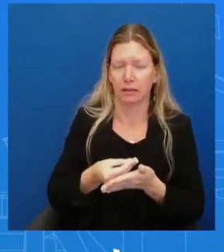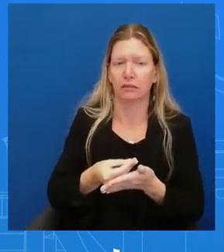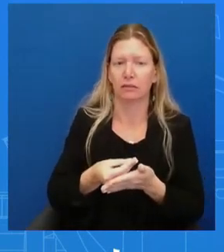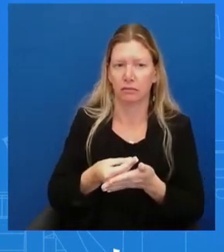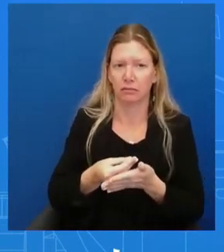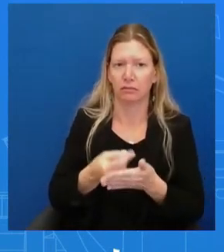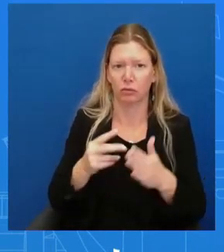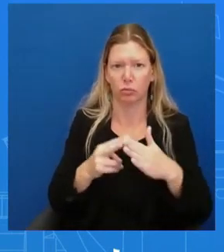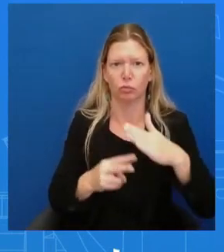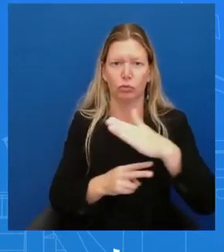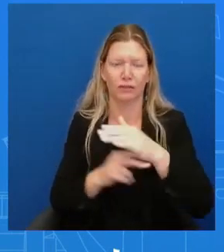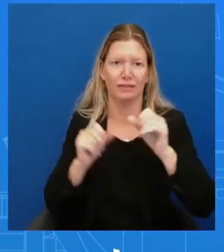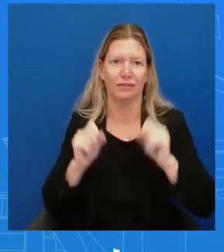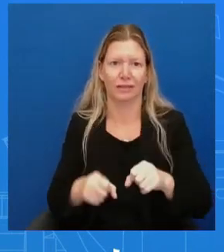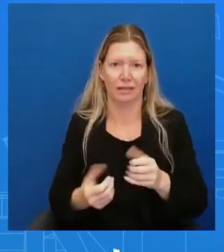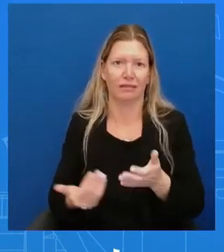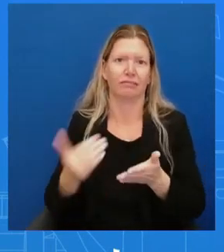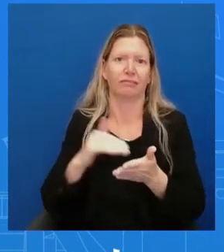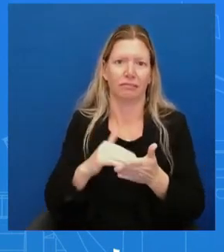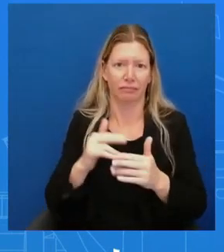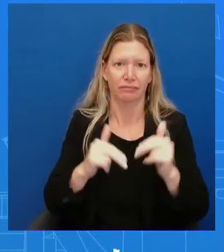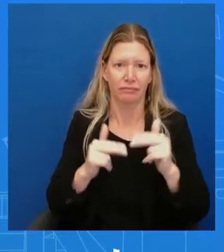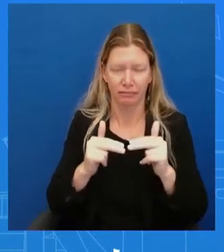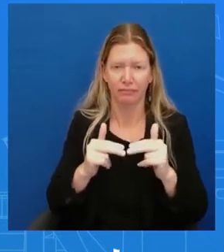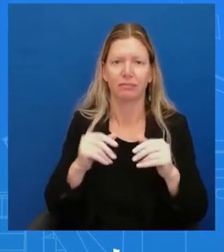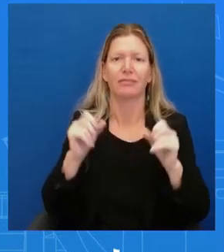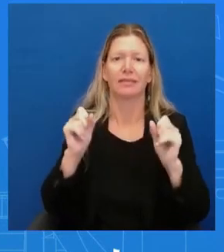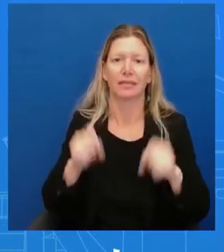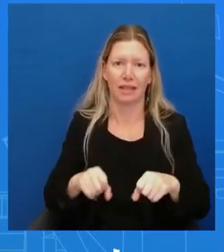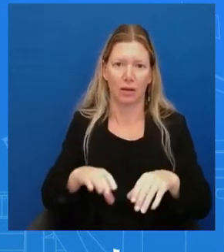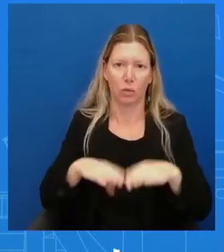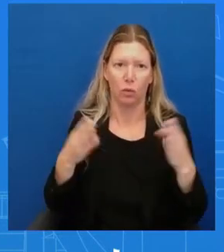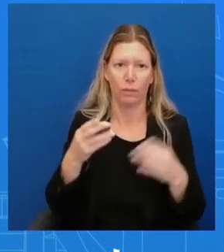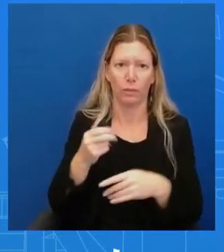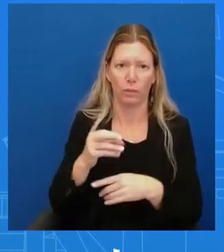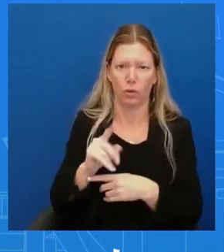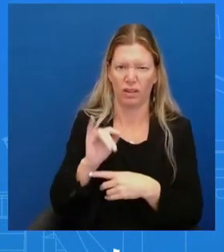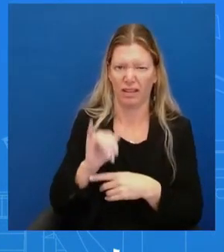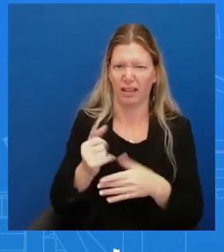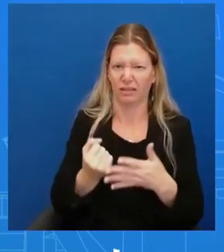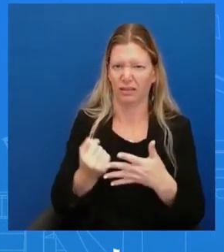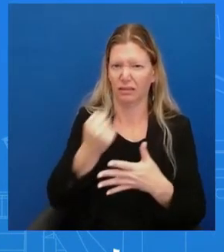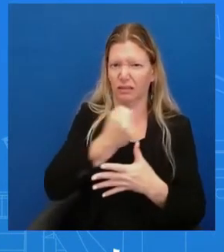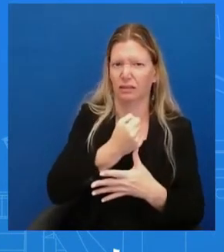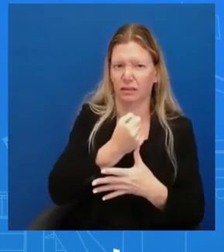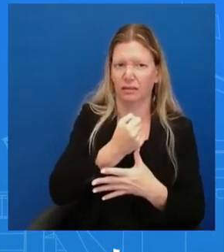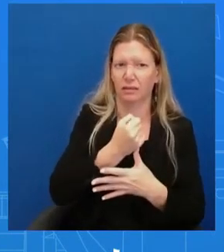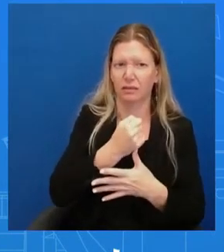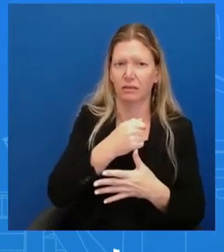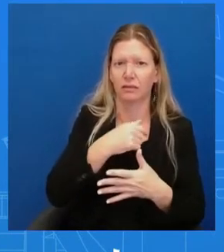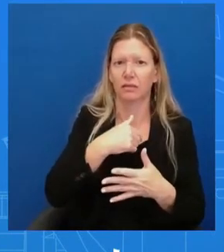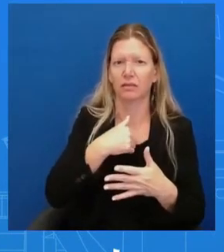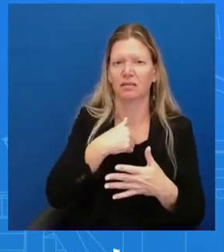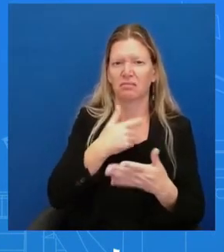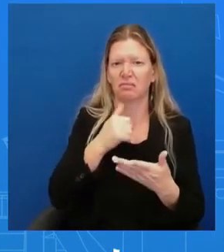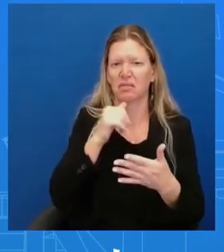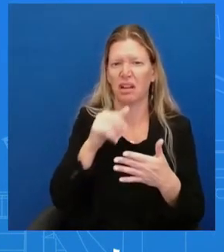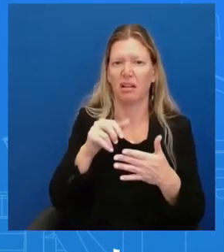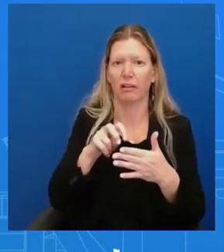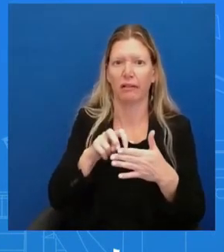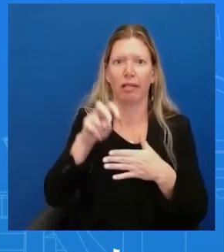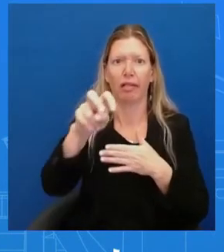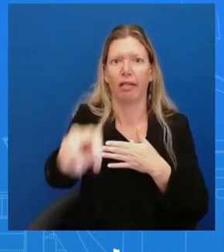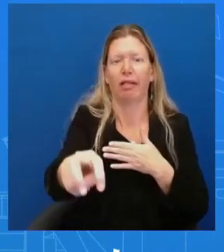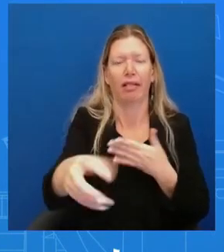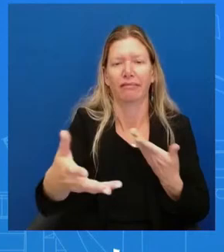I think that's really important. Just don't want to get into, not going to get ahead. As you know, there's an investigation happening, so don't want to get ahead of